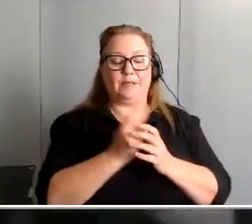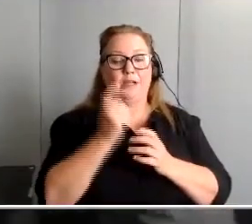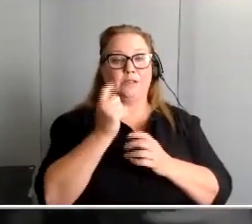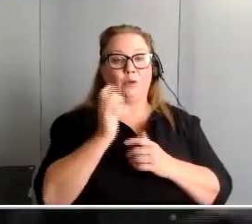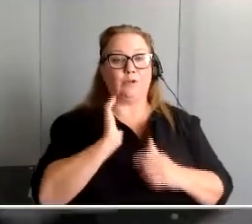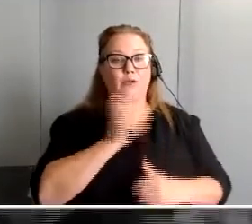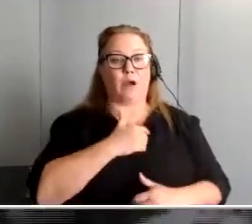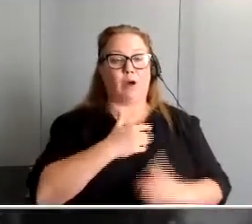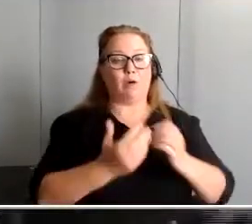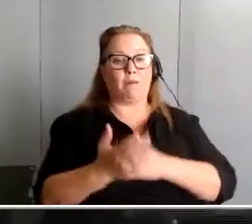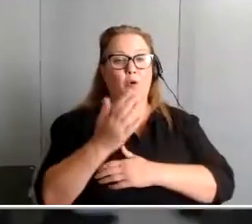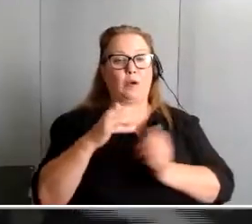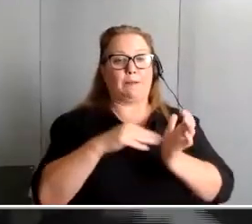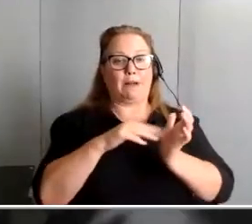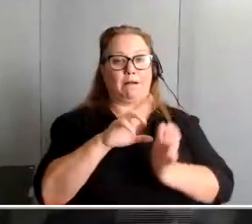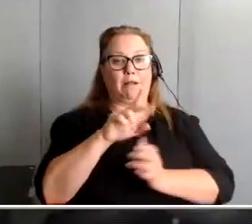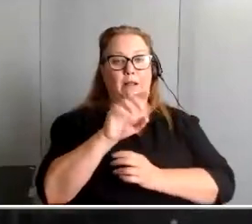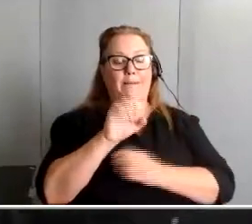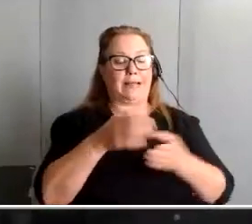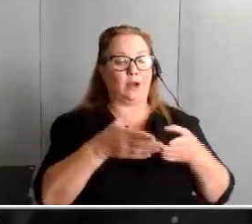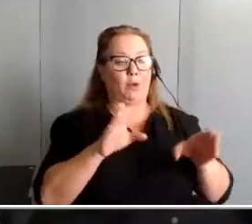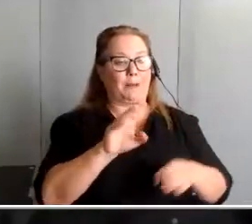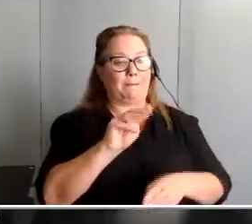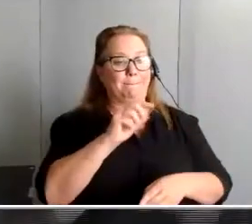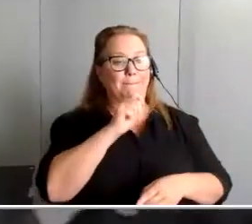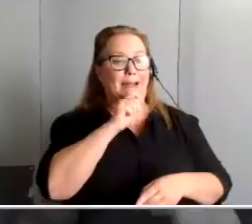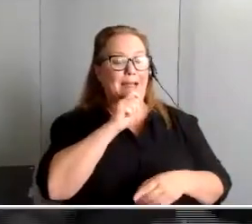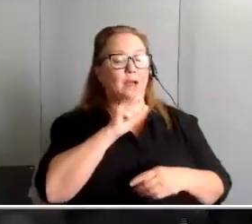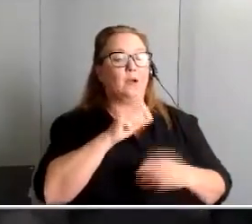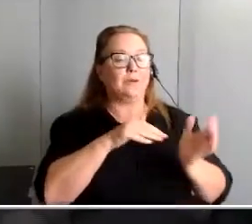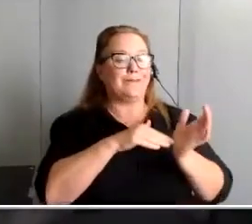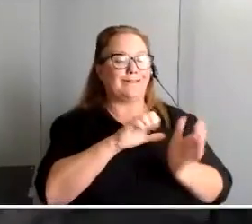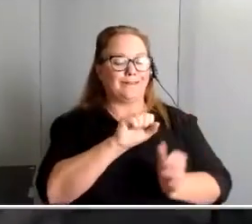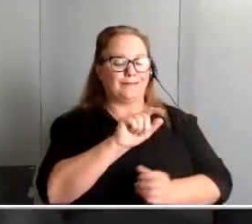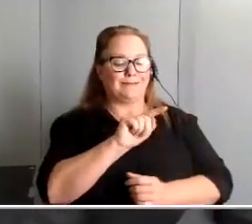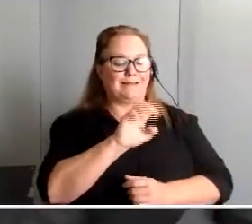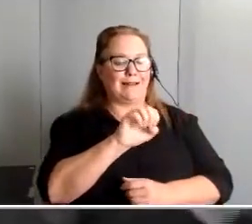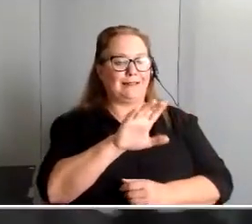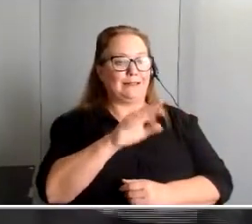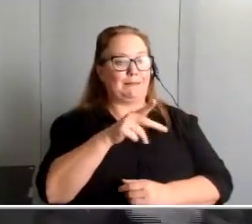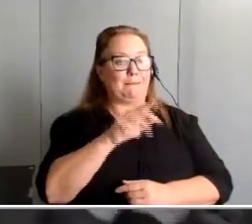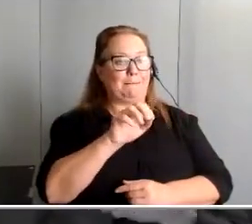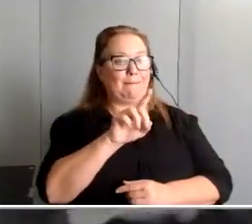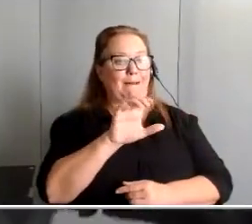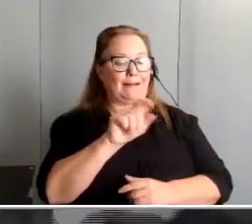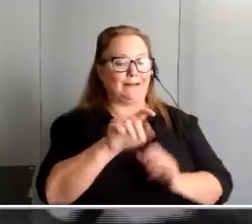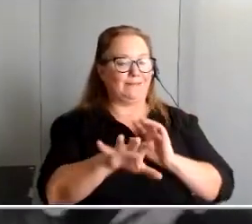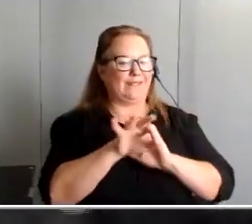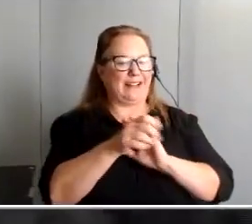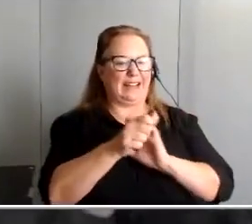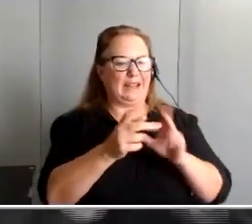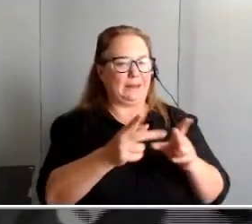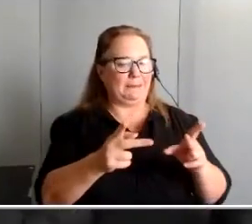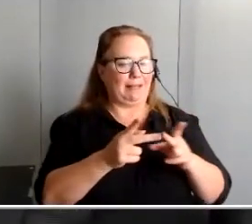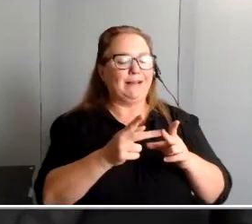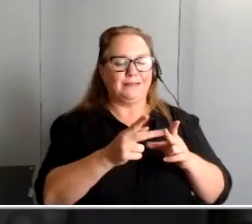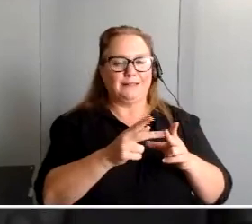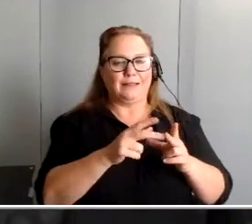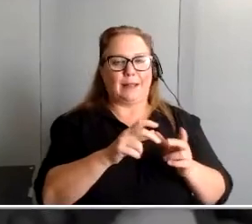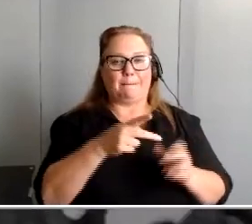Medical Update and Open Mics with Dr. Stites podcast. Now everywhere podcasts are available.